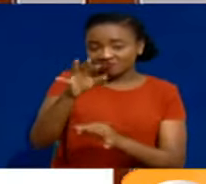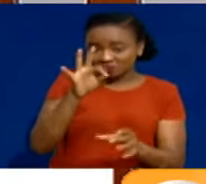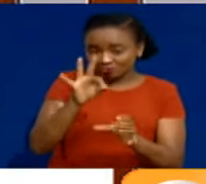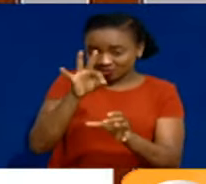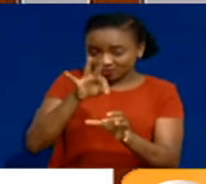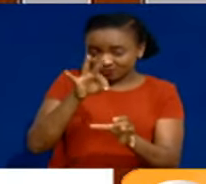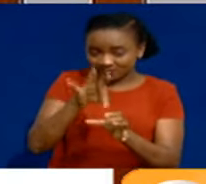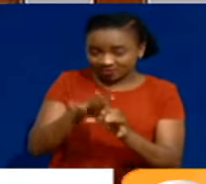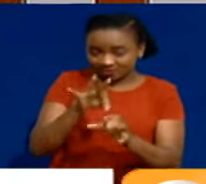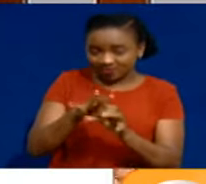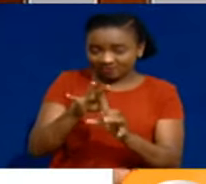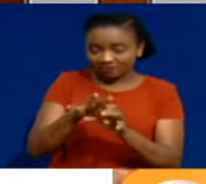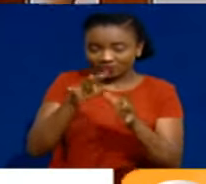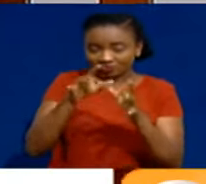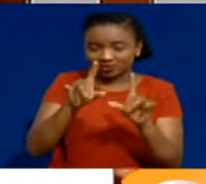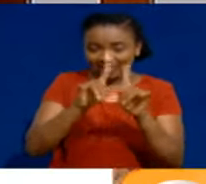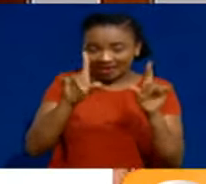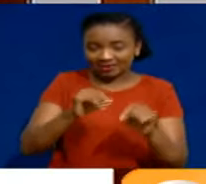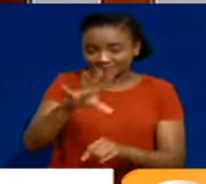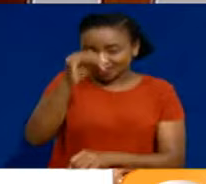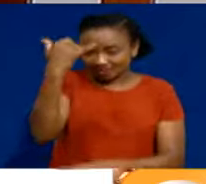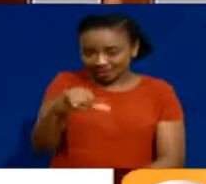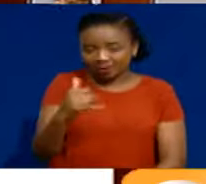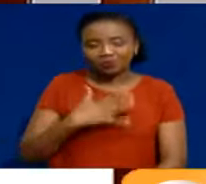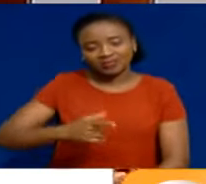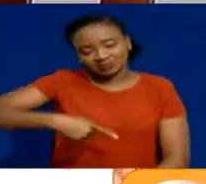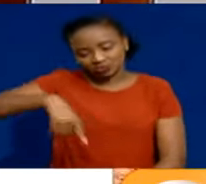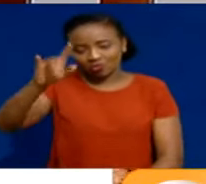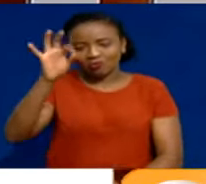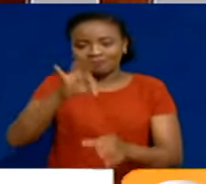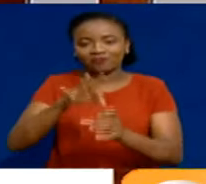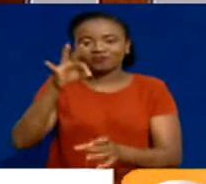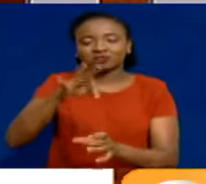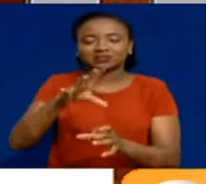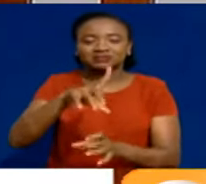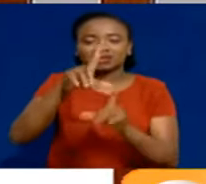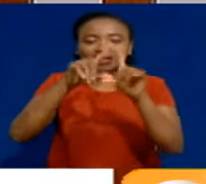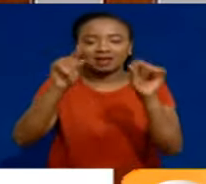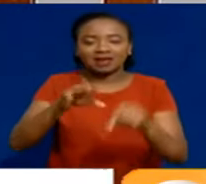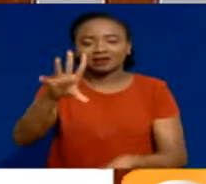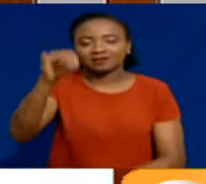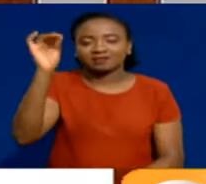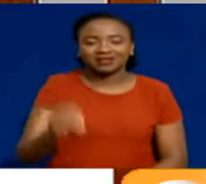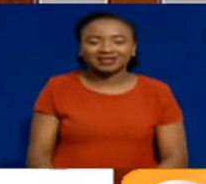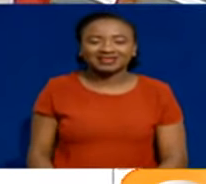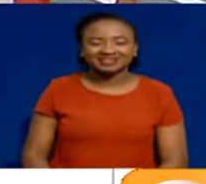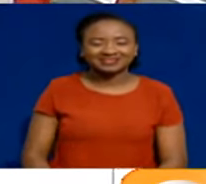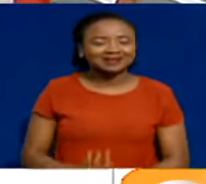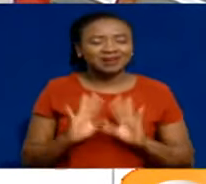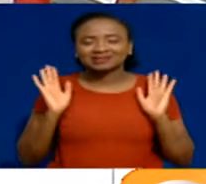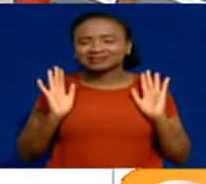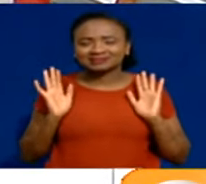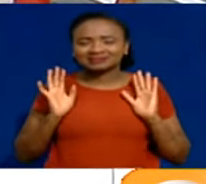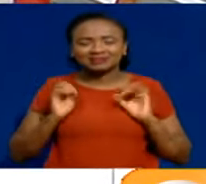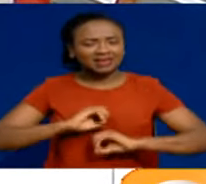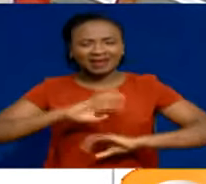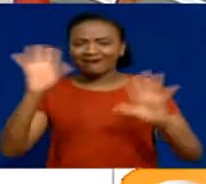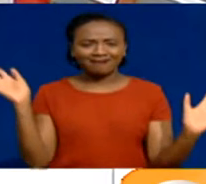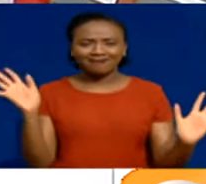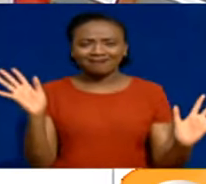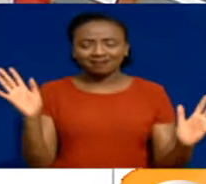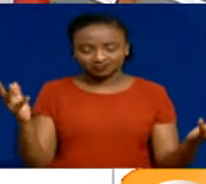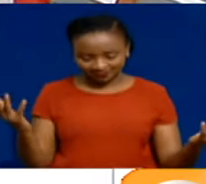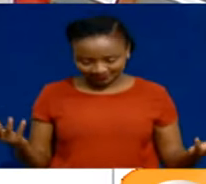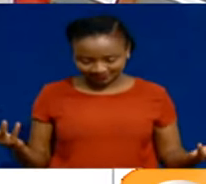voter, tomorrow go and register as a voter. Plain and simple.